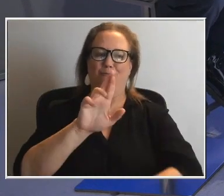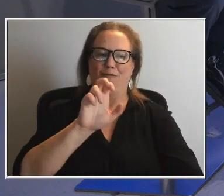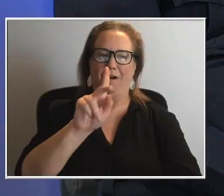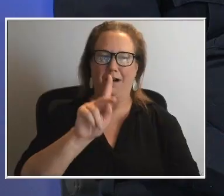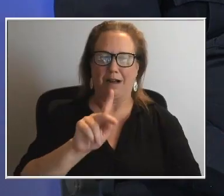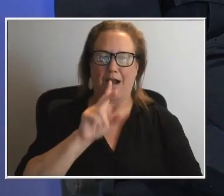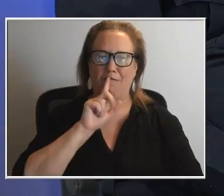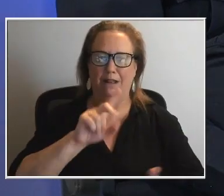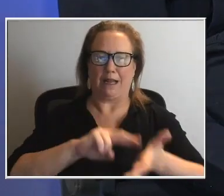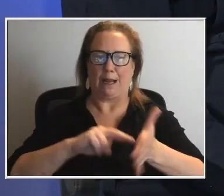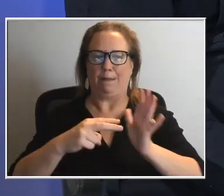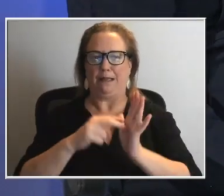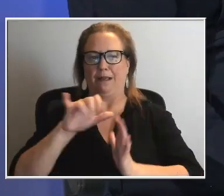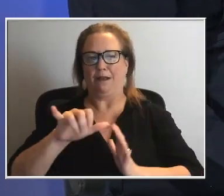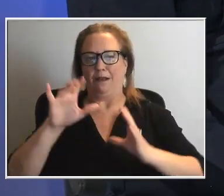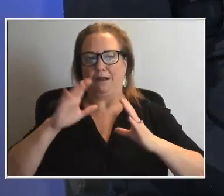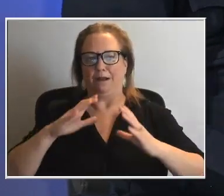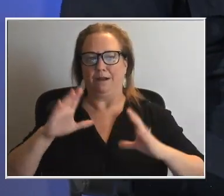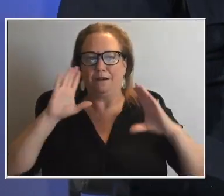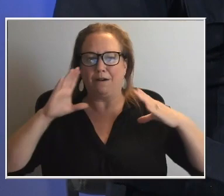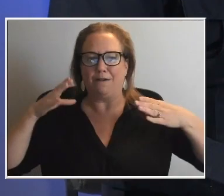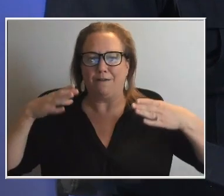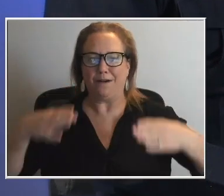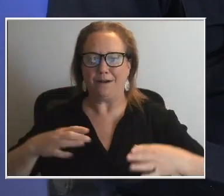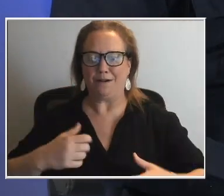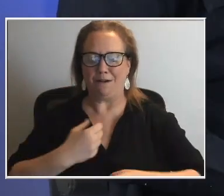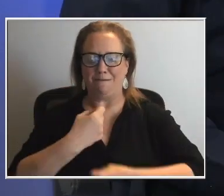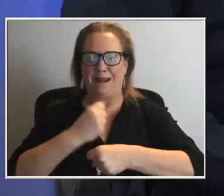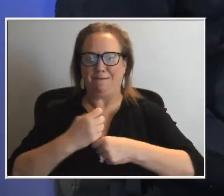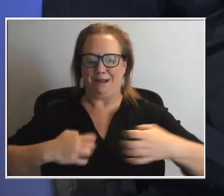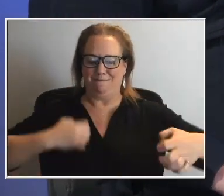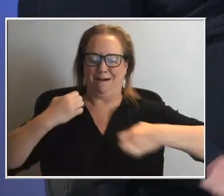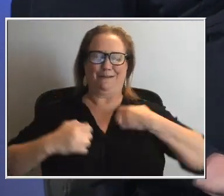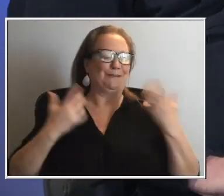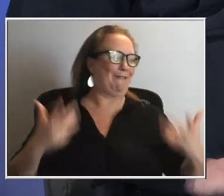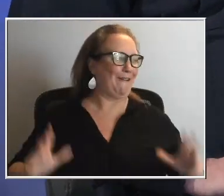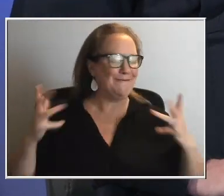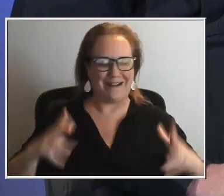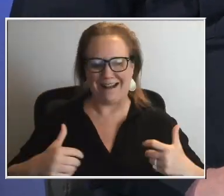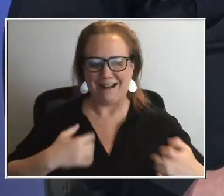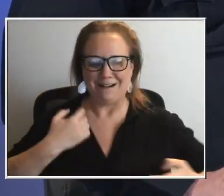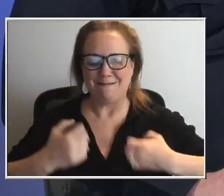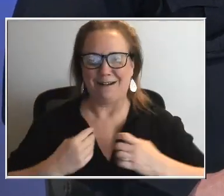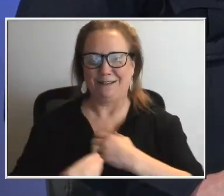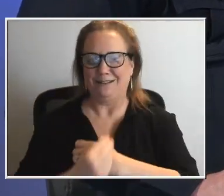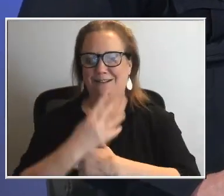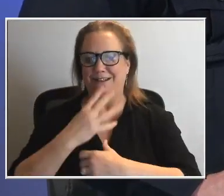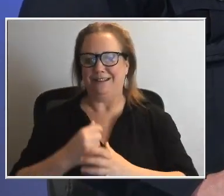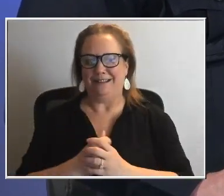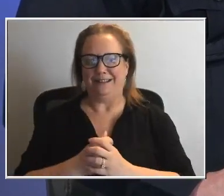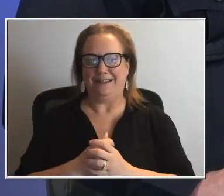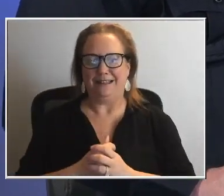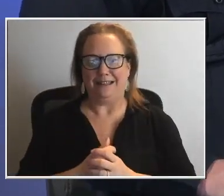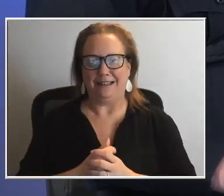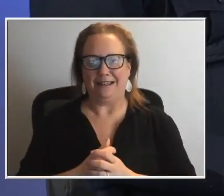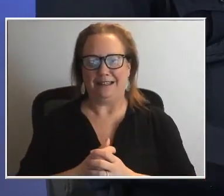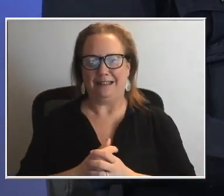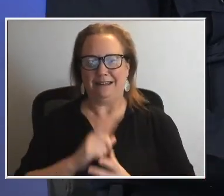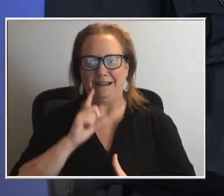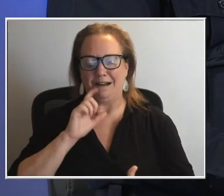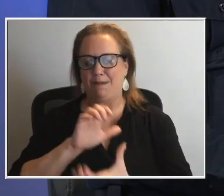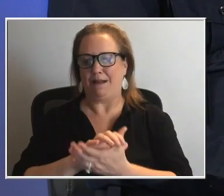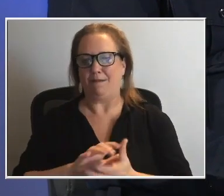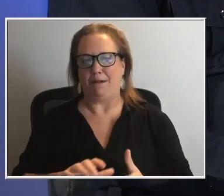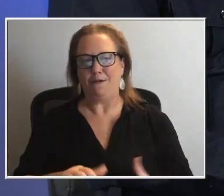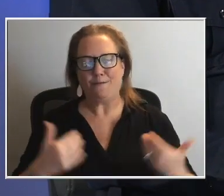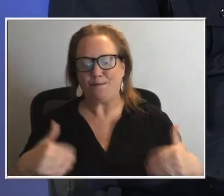like, you were a focal point for me. See, you make me emotional. I did You on got purpose, I love it. Yeah, unbelievable. Like,